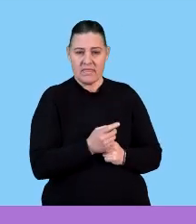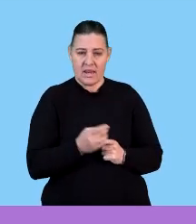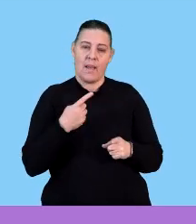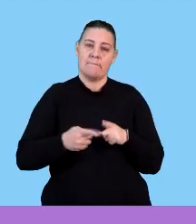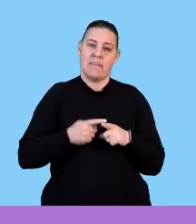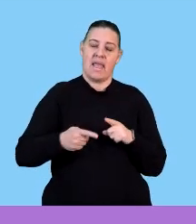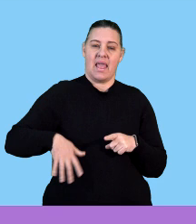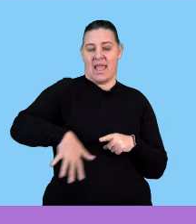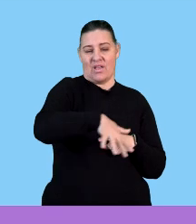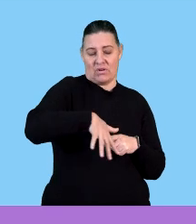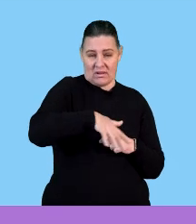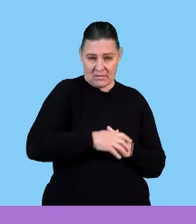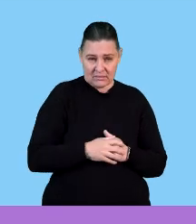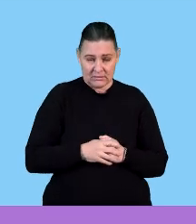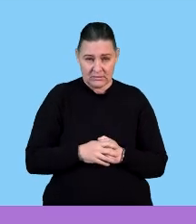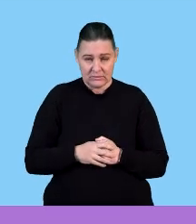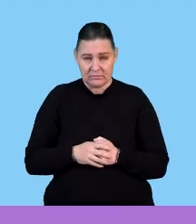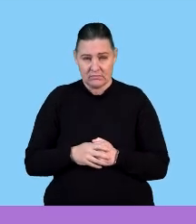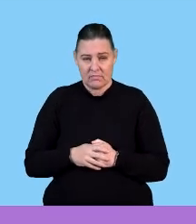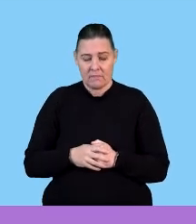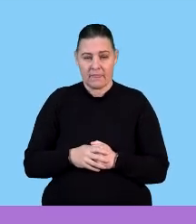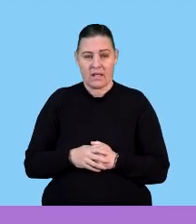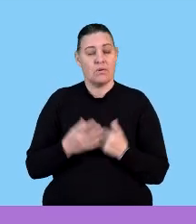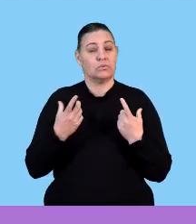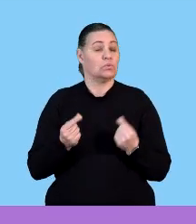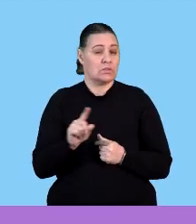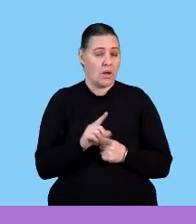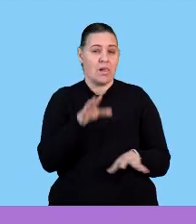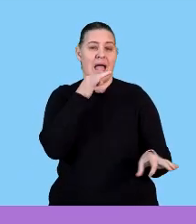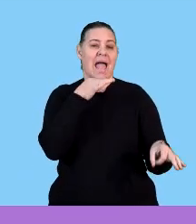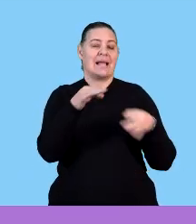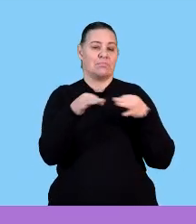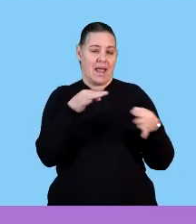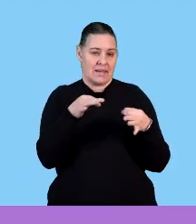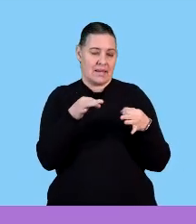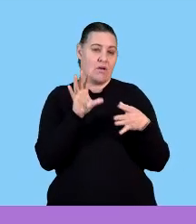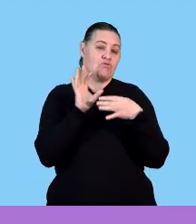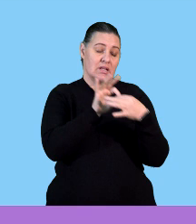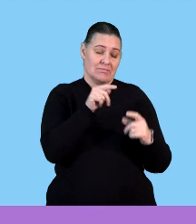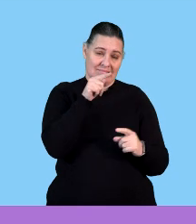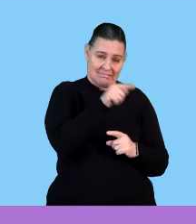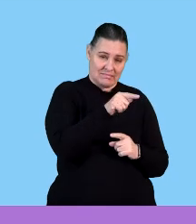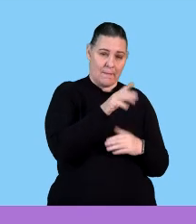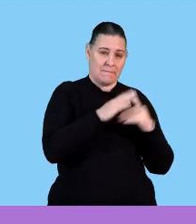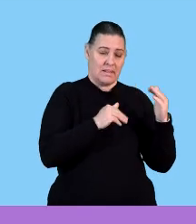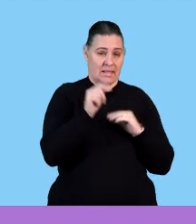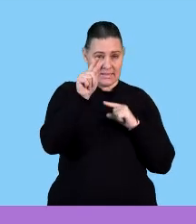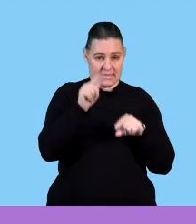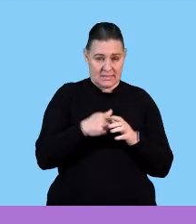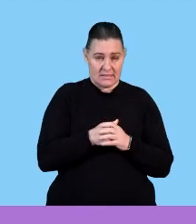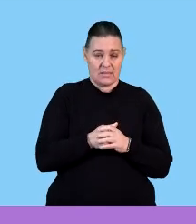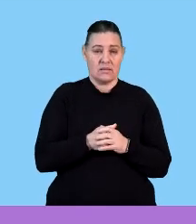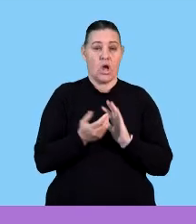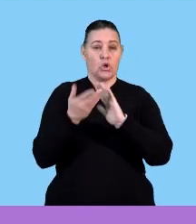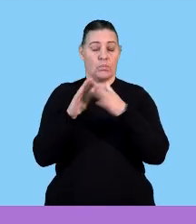we've got the playground. So looking at that, what I'm going to do is I'm going to describe it in relation to those two buildings,